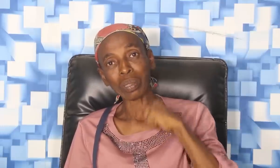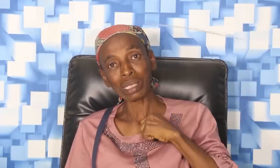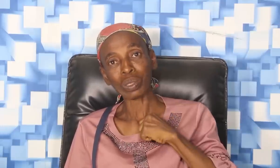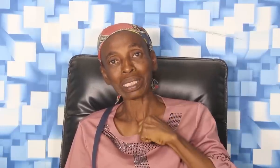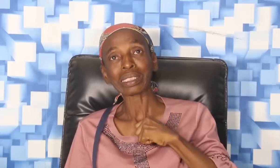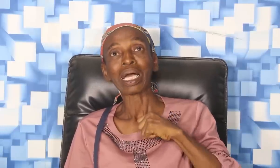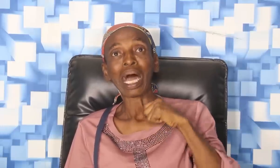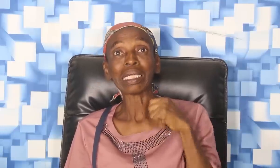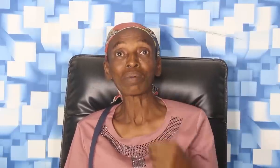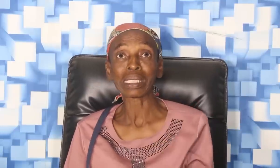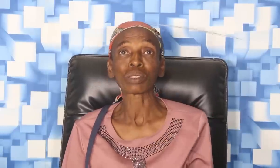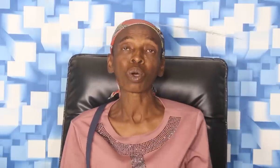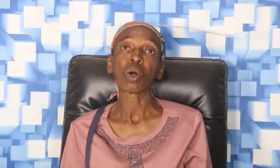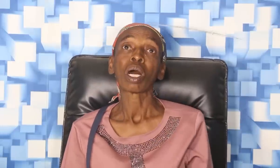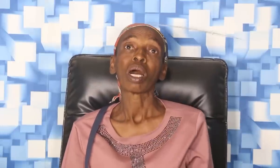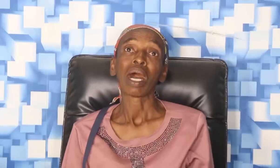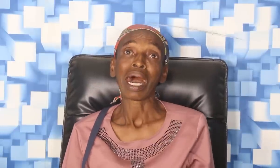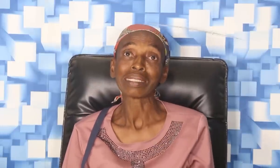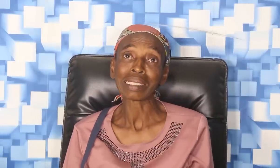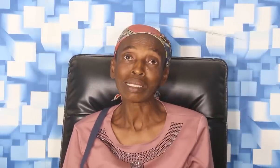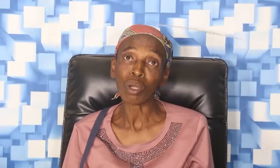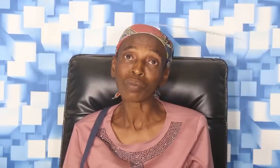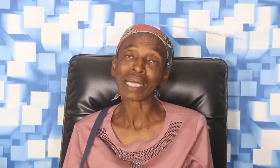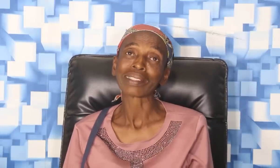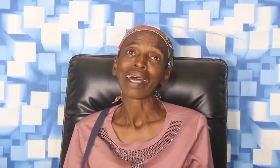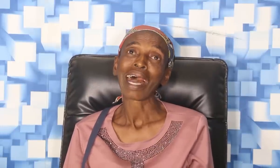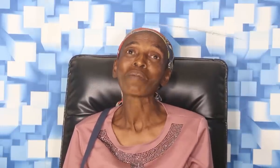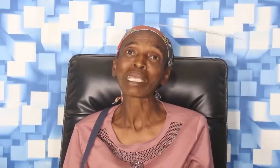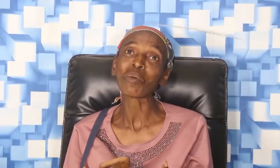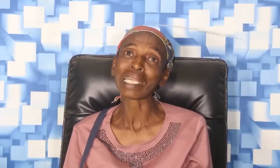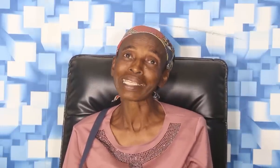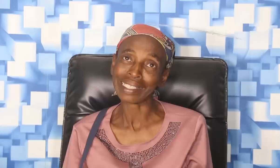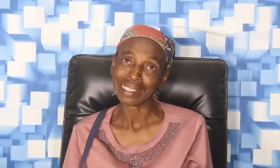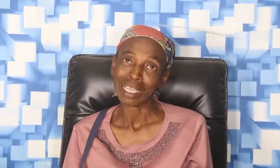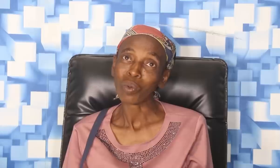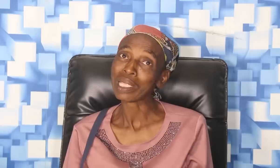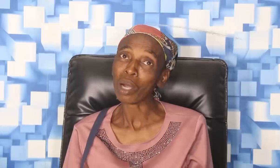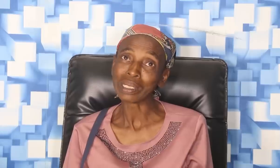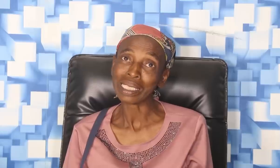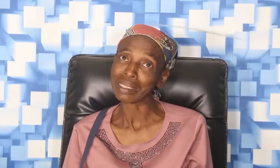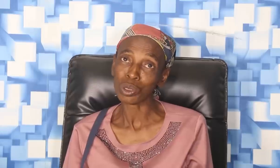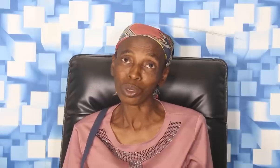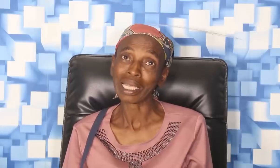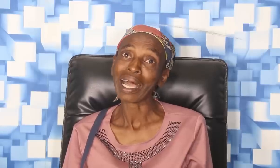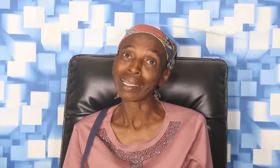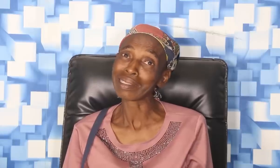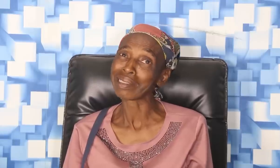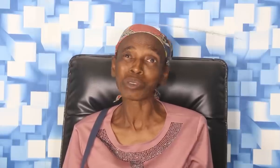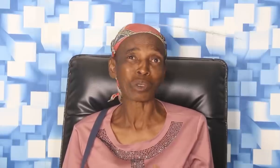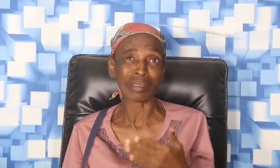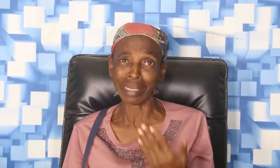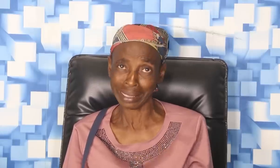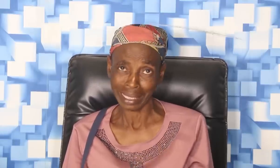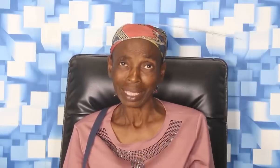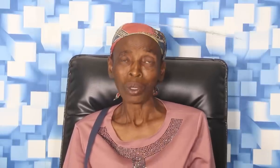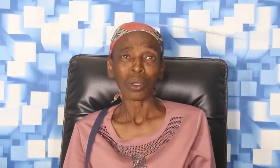I was beating with it and everything. So as I did all of that, I became well again without injection and everything. That